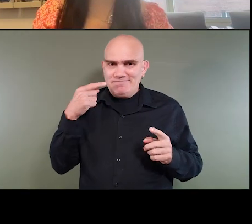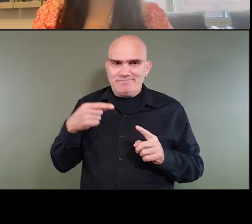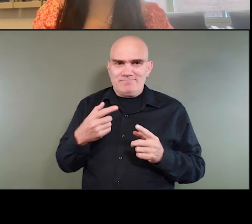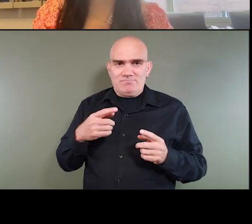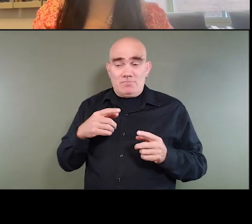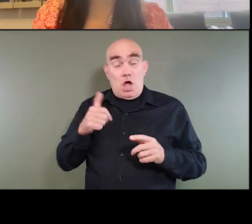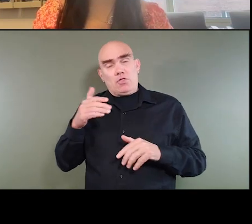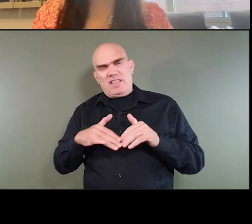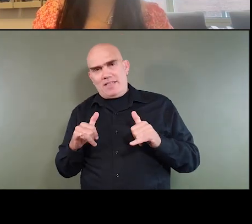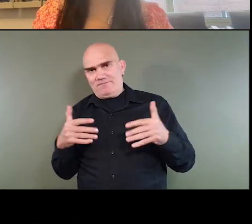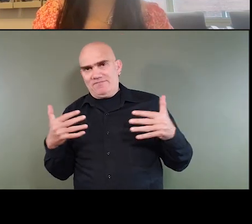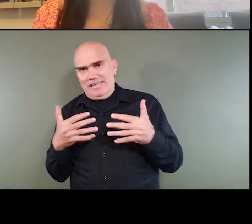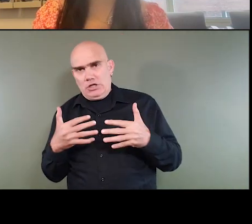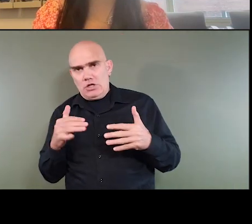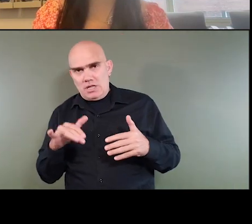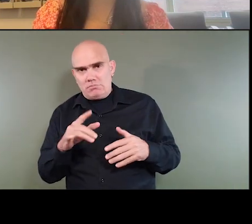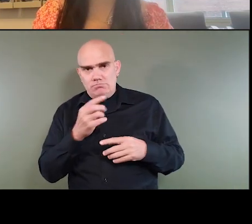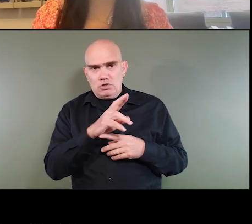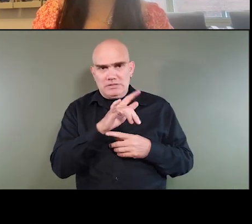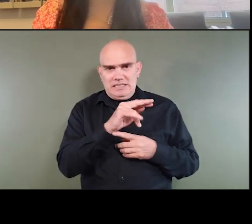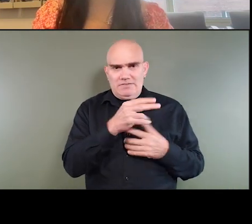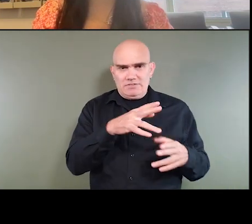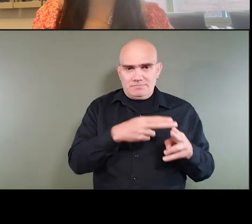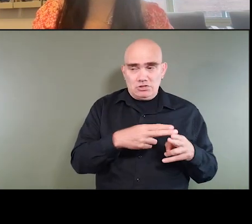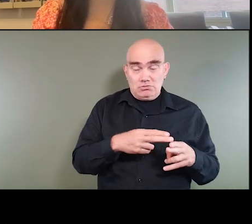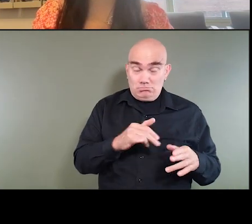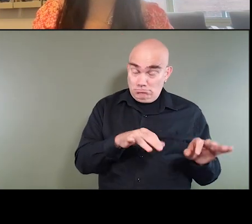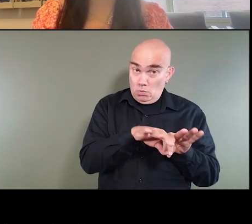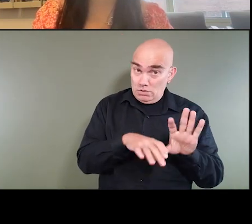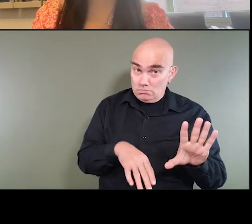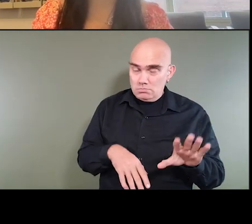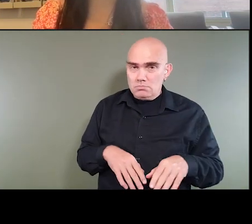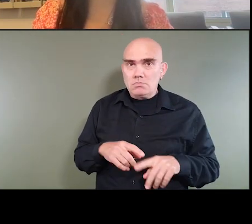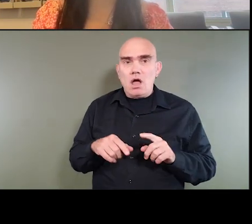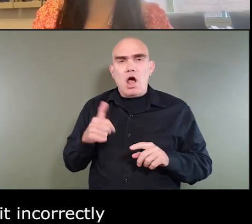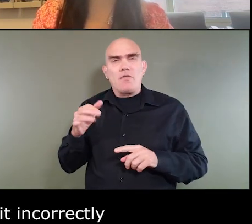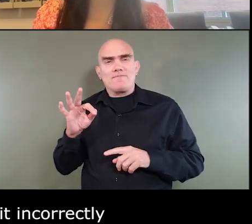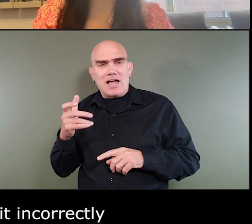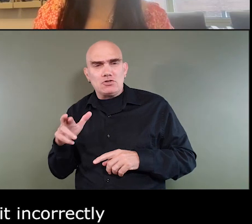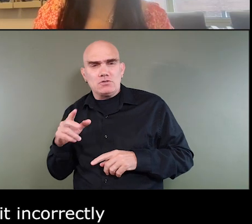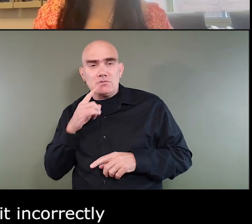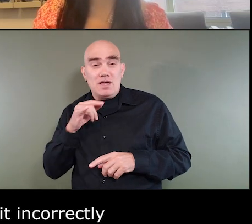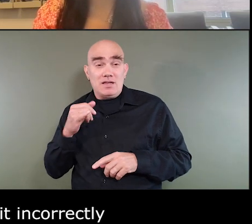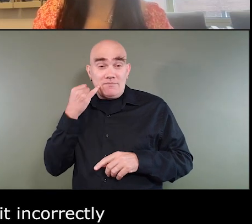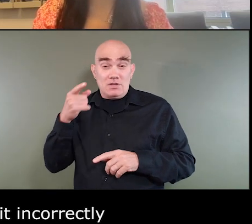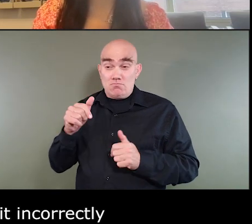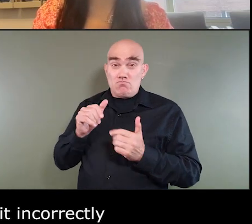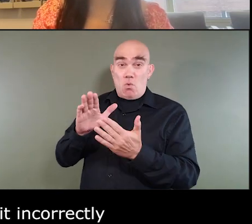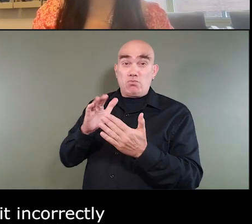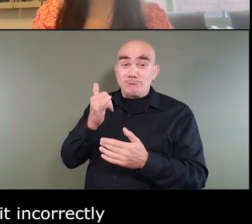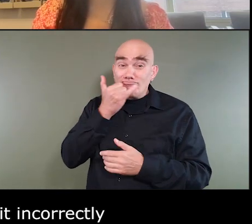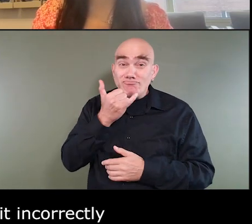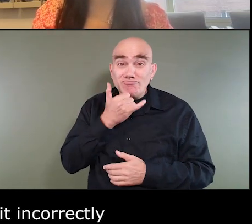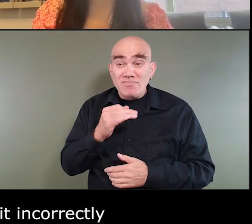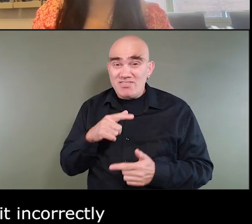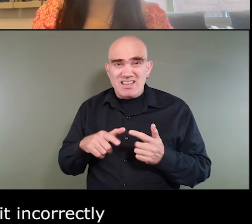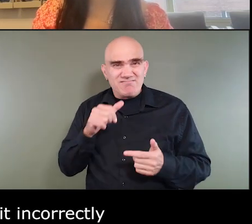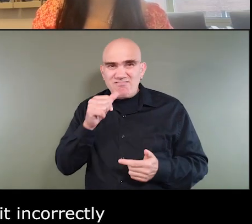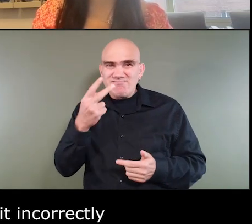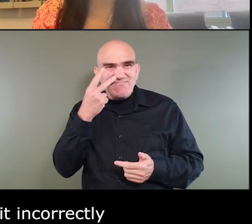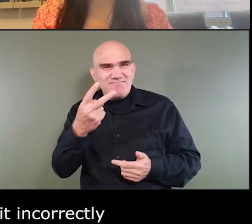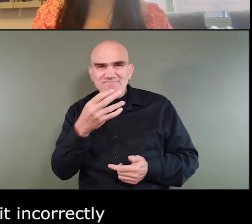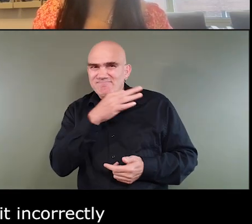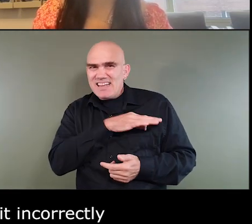exercise, aside from the fear factor that Dr. Lin mentioned, which is an important one, is that if they approach